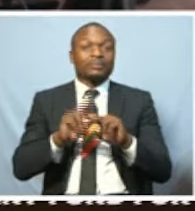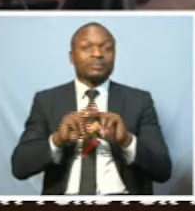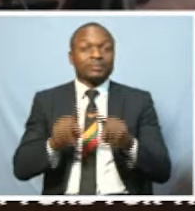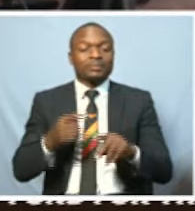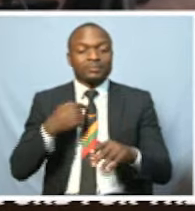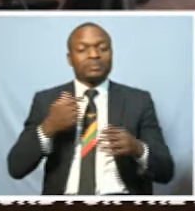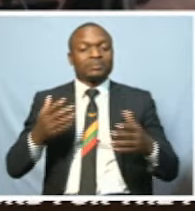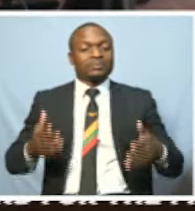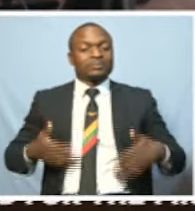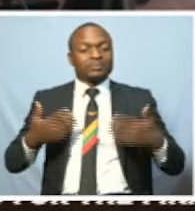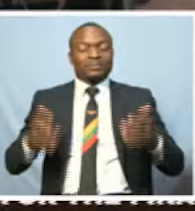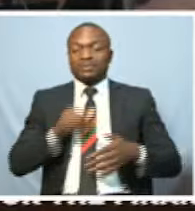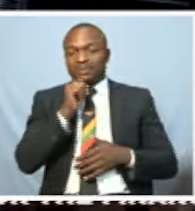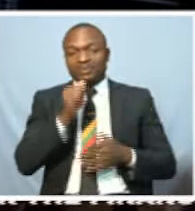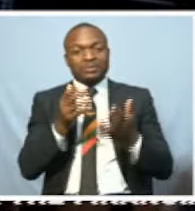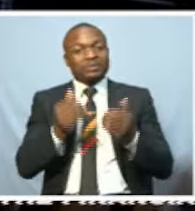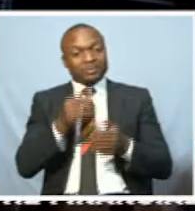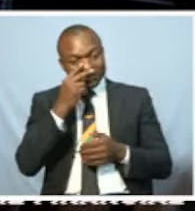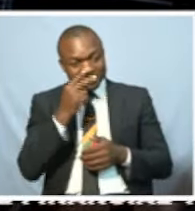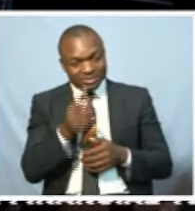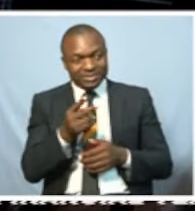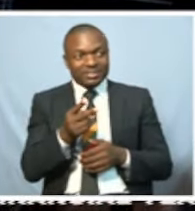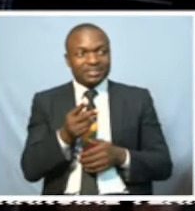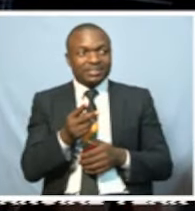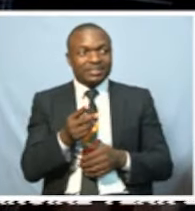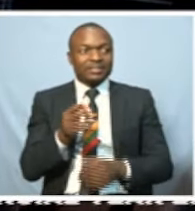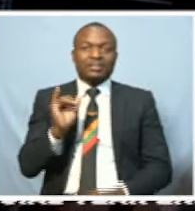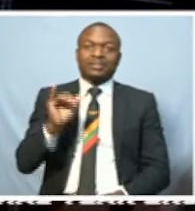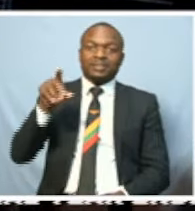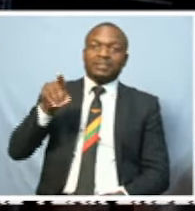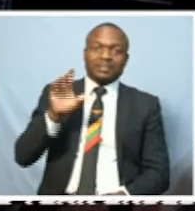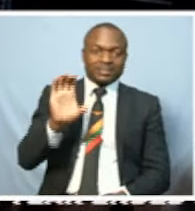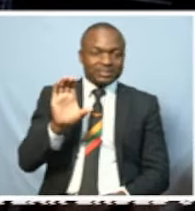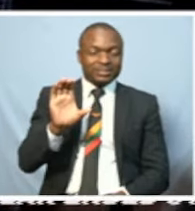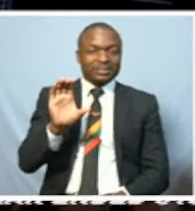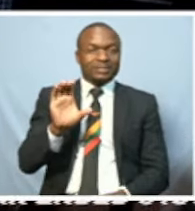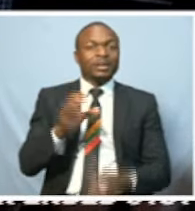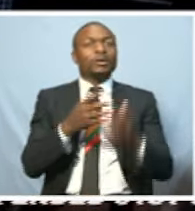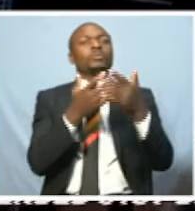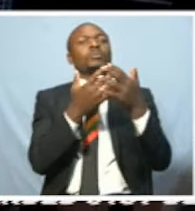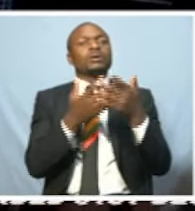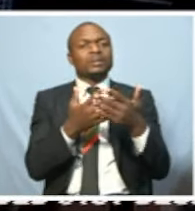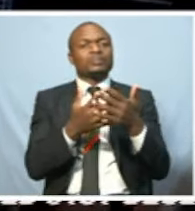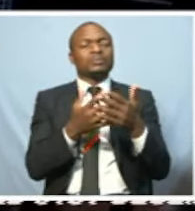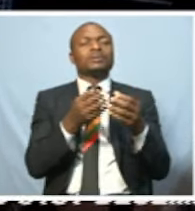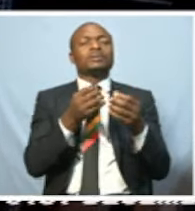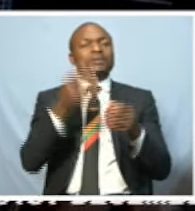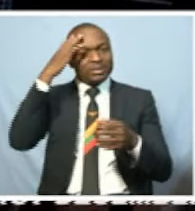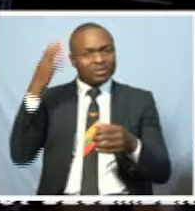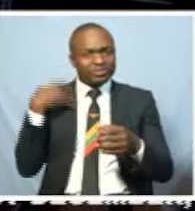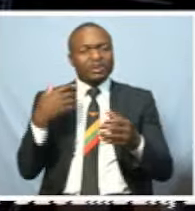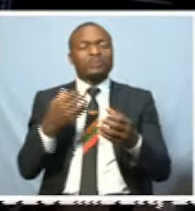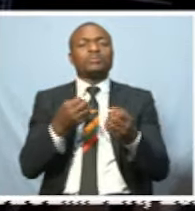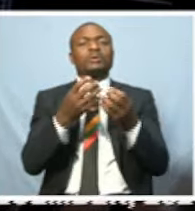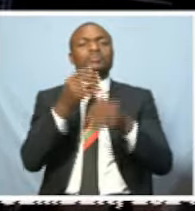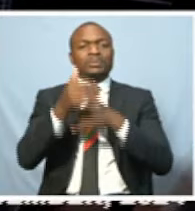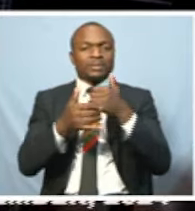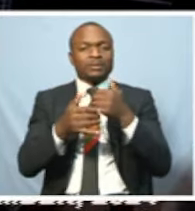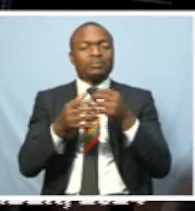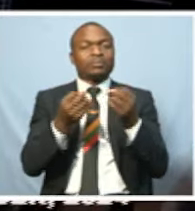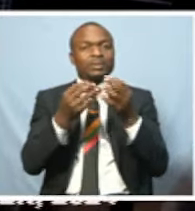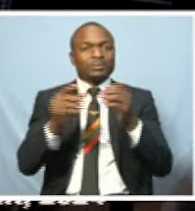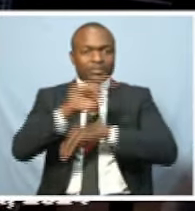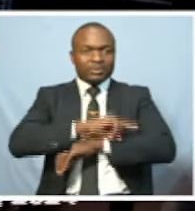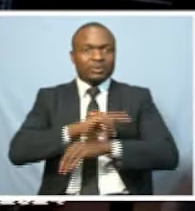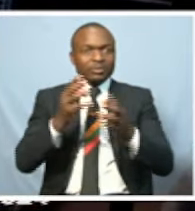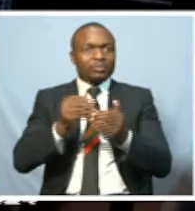I don't want to be seeing IPCs pending in people's offices for 3-4 days. Yes. Not being paid. We want to